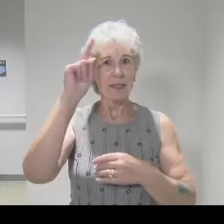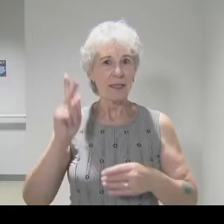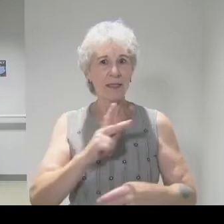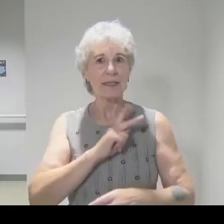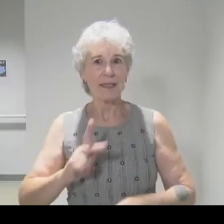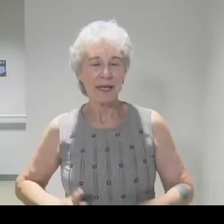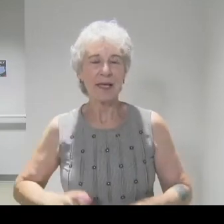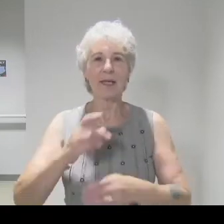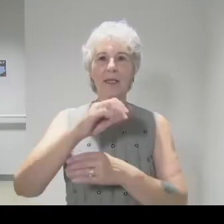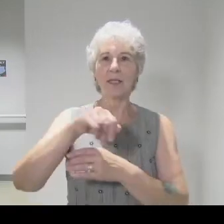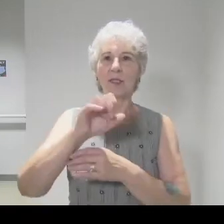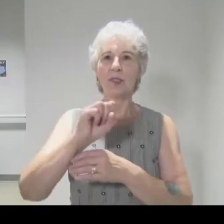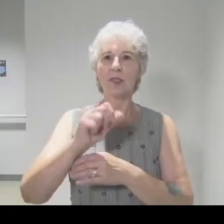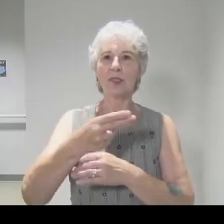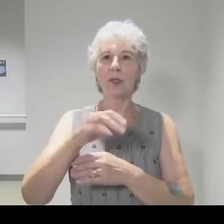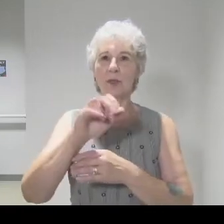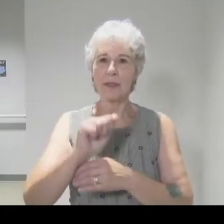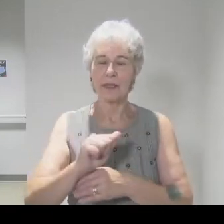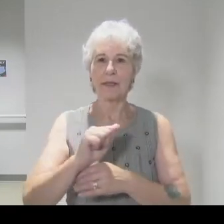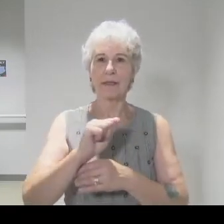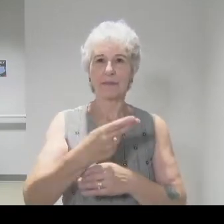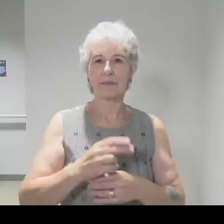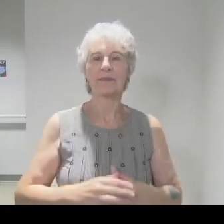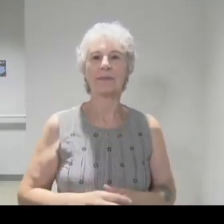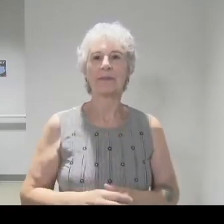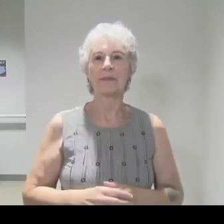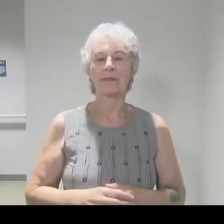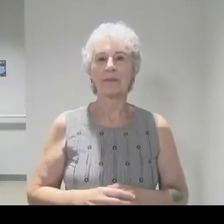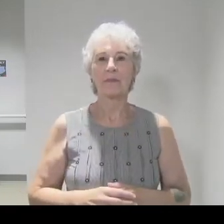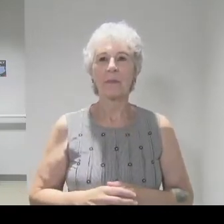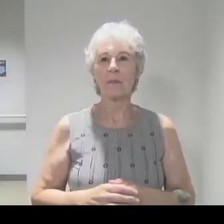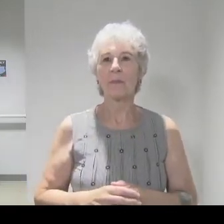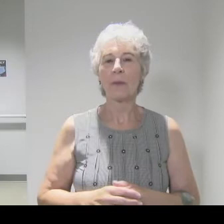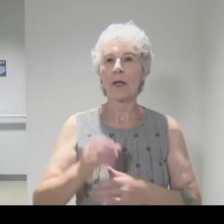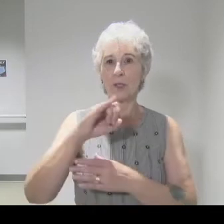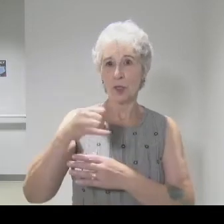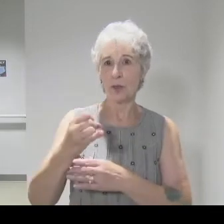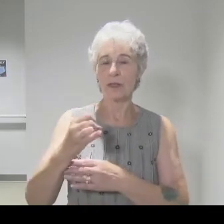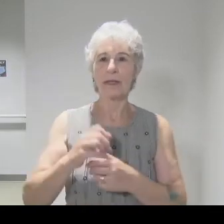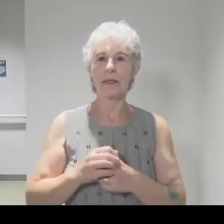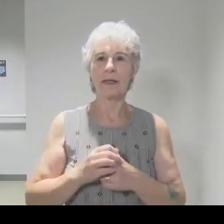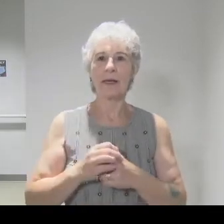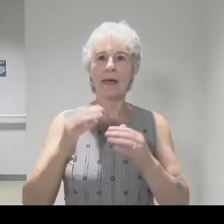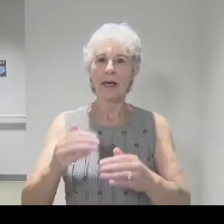according to an Old Testament text found in 2 Chronicles 34. Josiah, you might know, ascended the throne of Israel